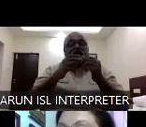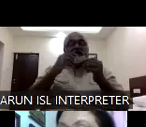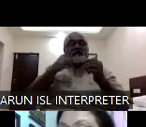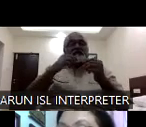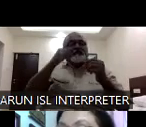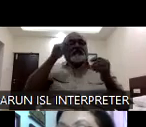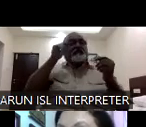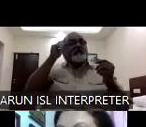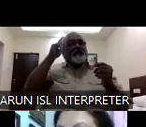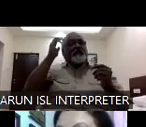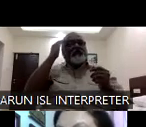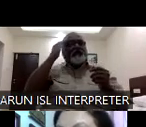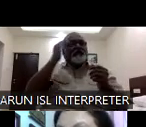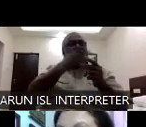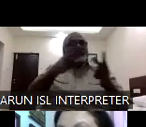guys?